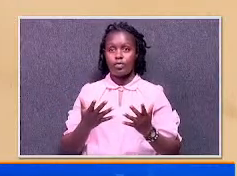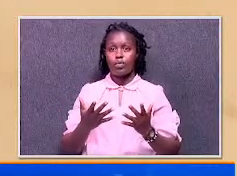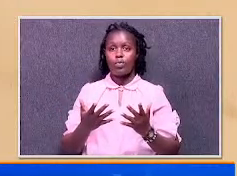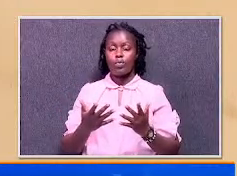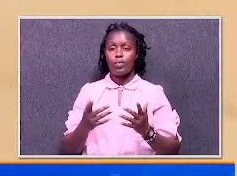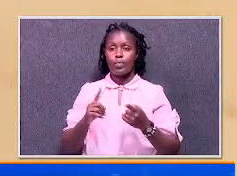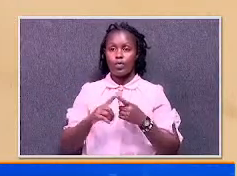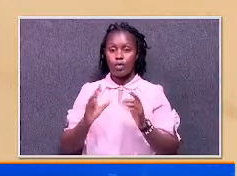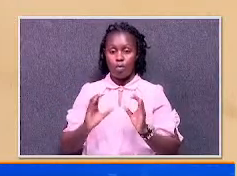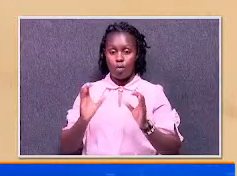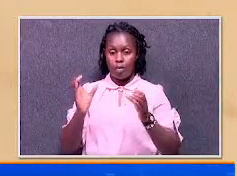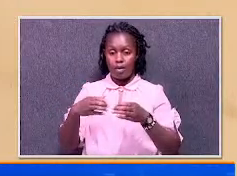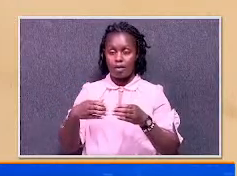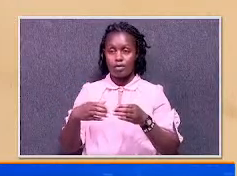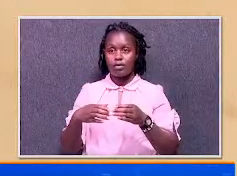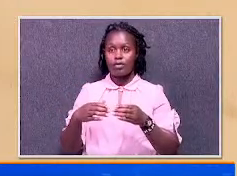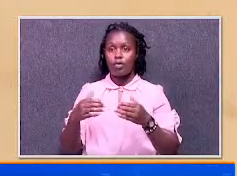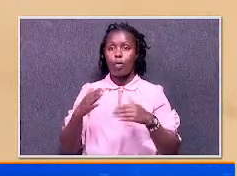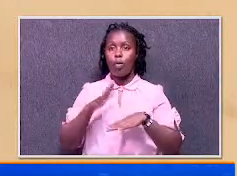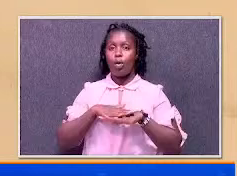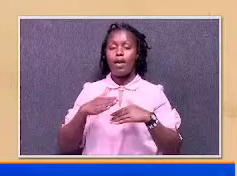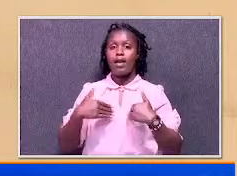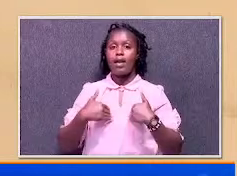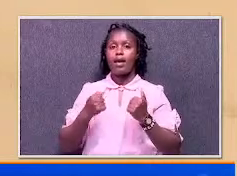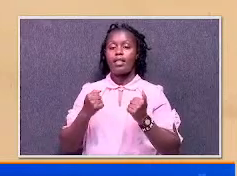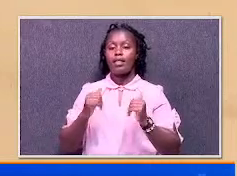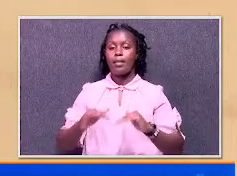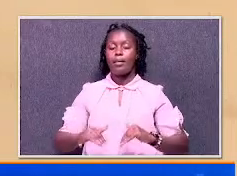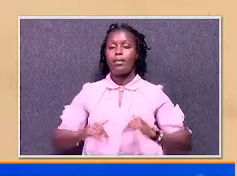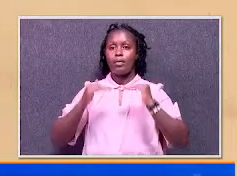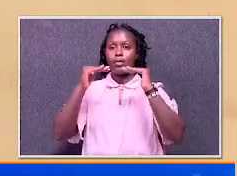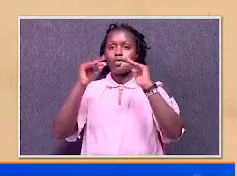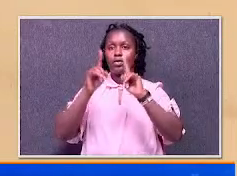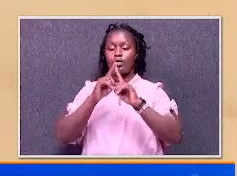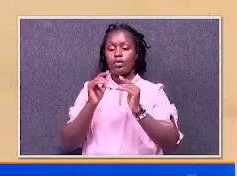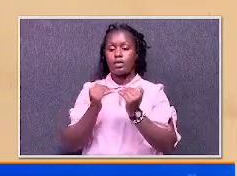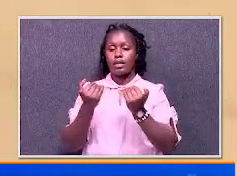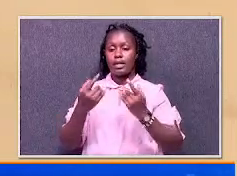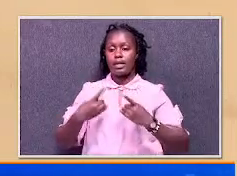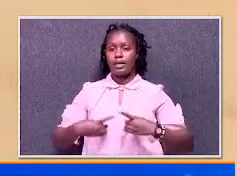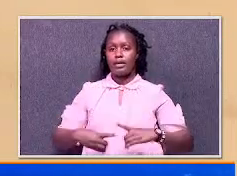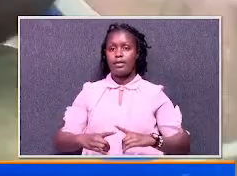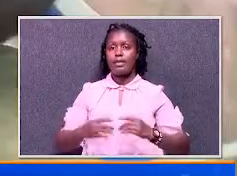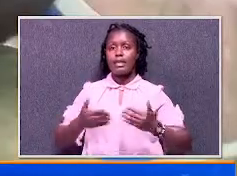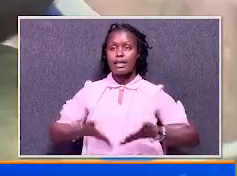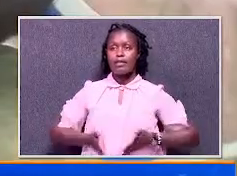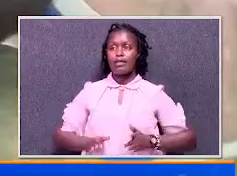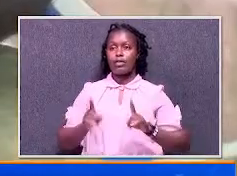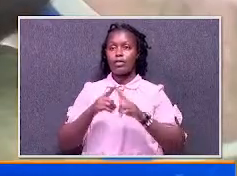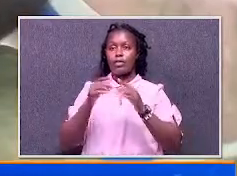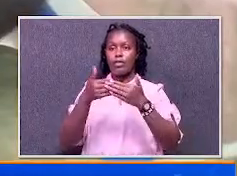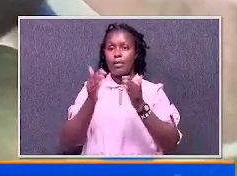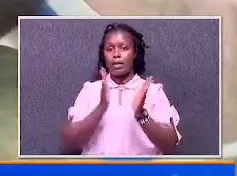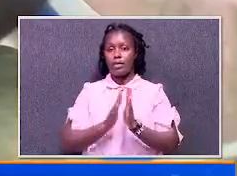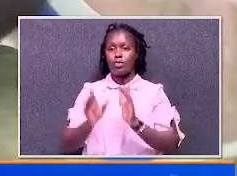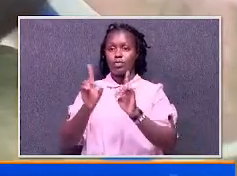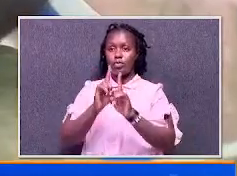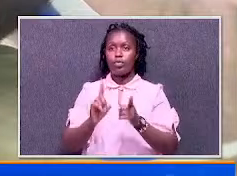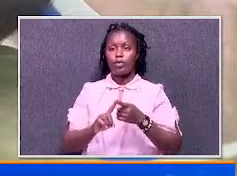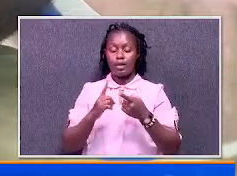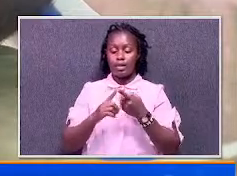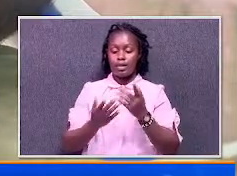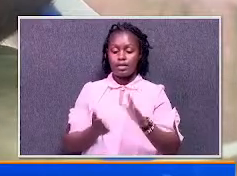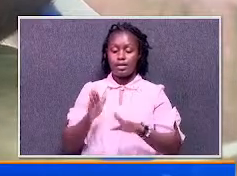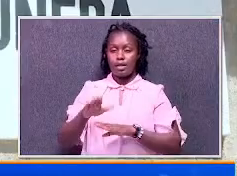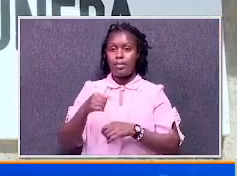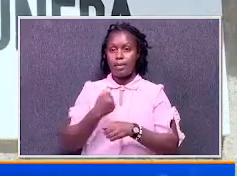the community or health promotion on self-delivery and family planning. Even with the significant steps